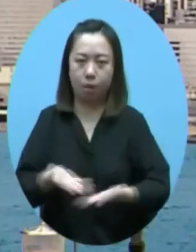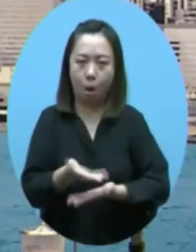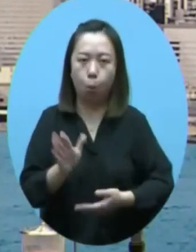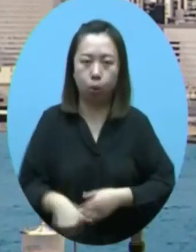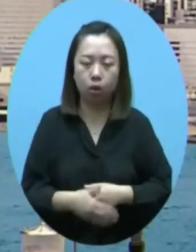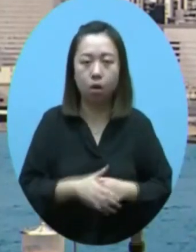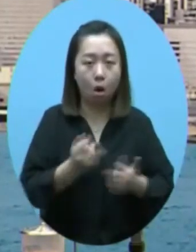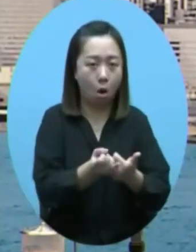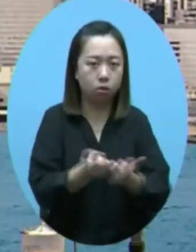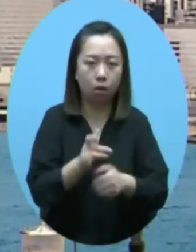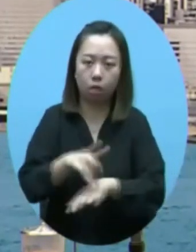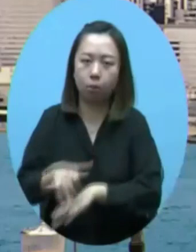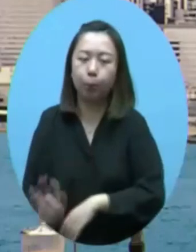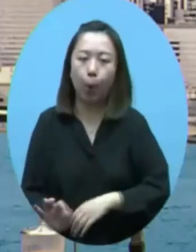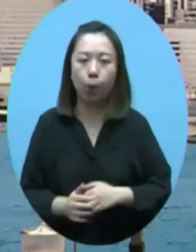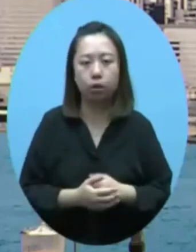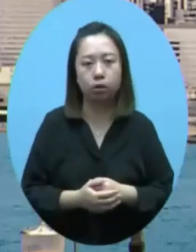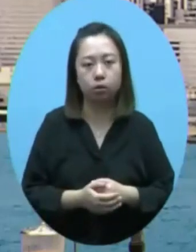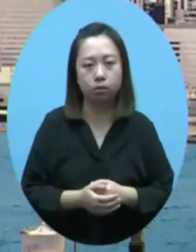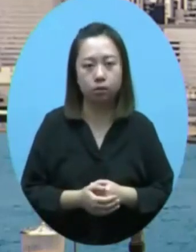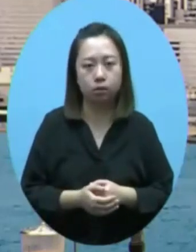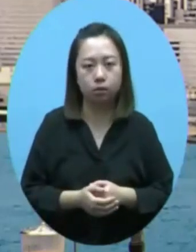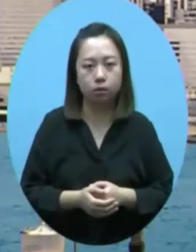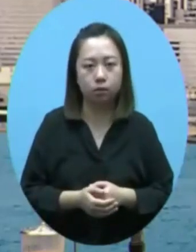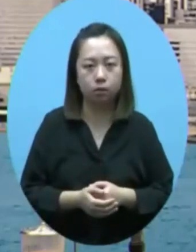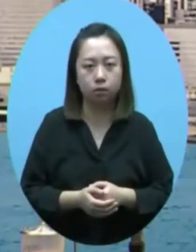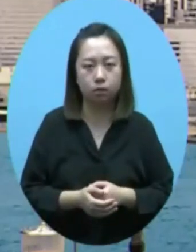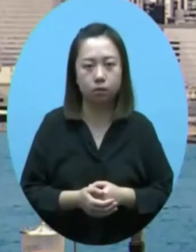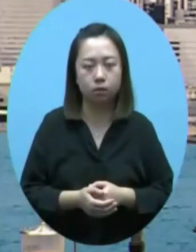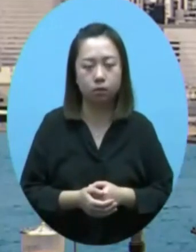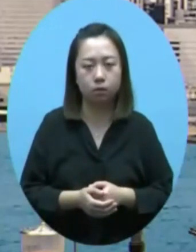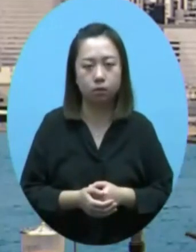They probably had contact with the staff, but not directly with the students.